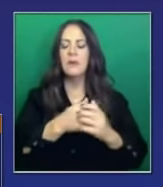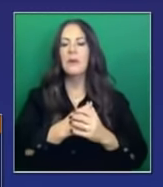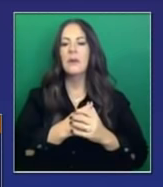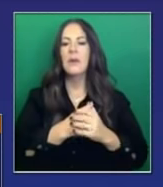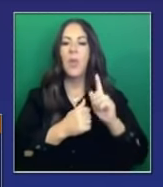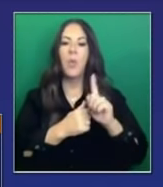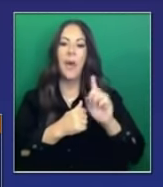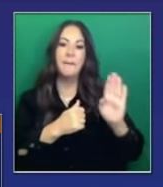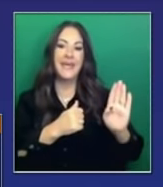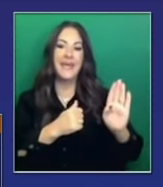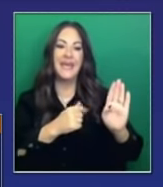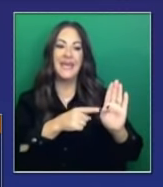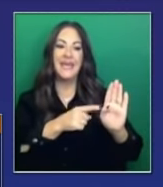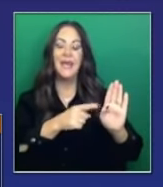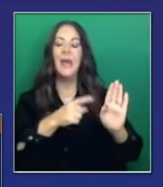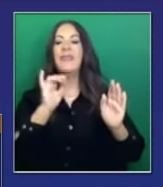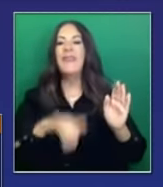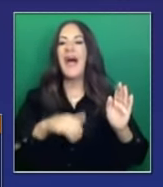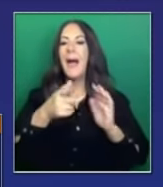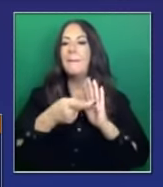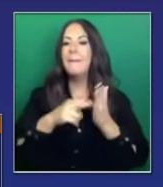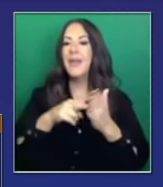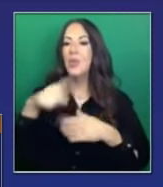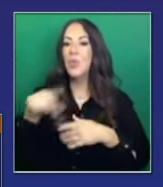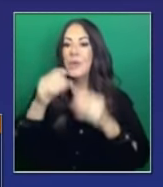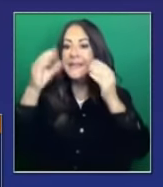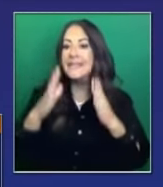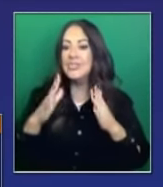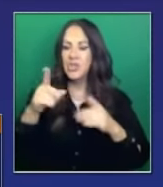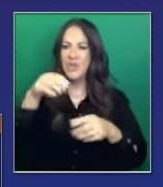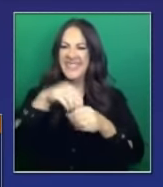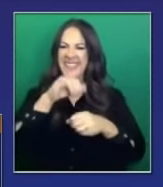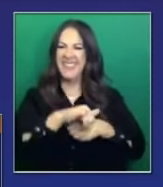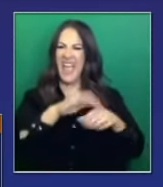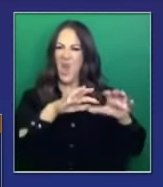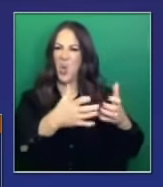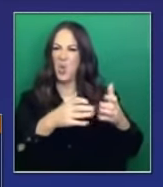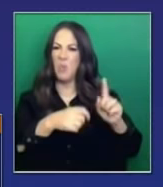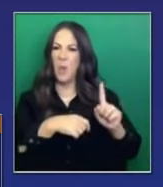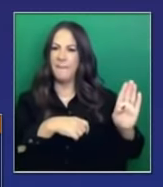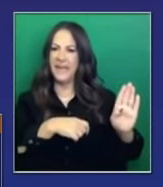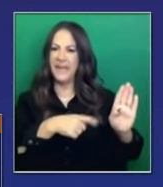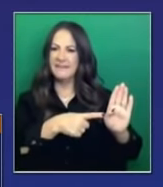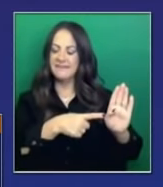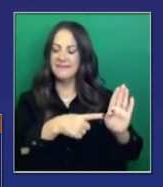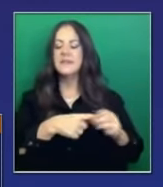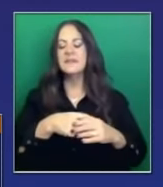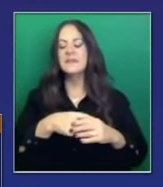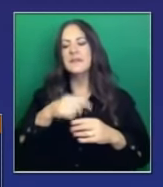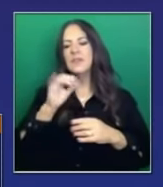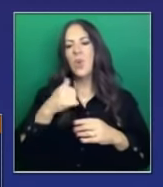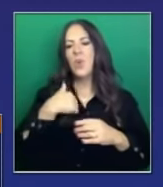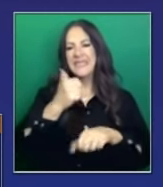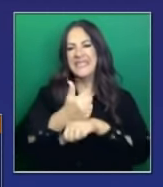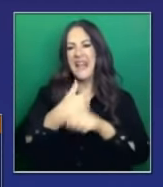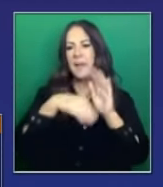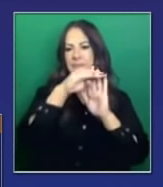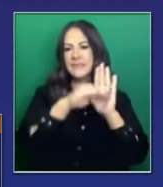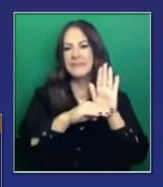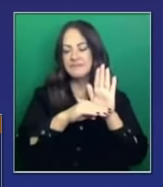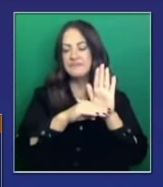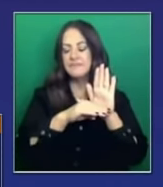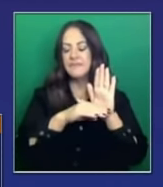our teachers as a priority. And today, that drafting guidelines work group, I don't want to preview, we'll